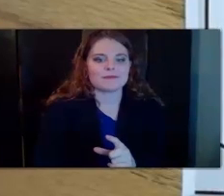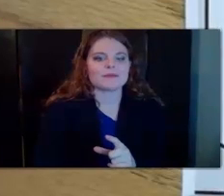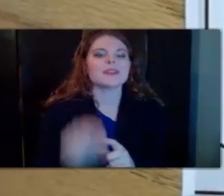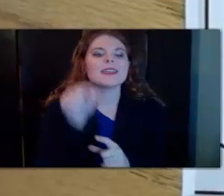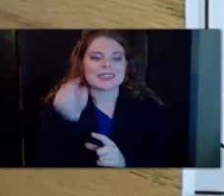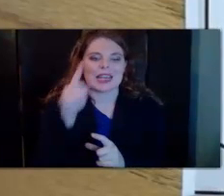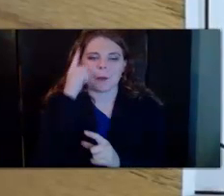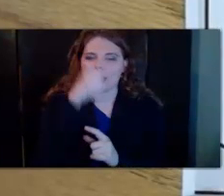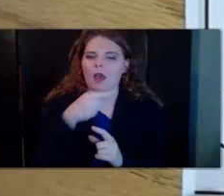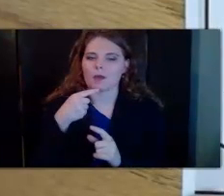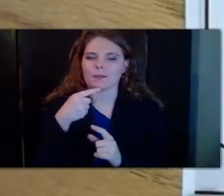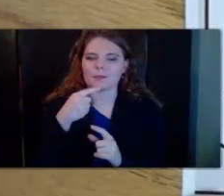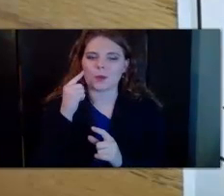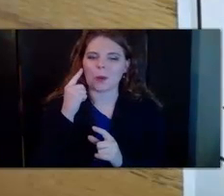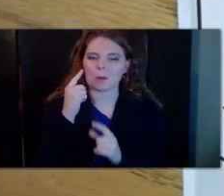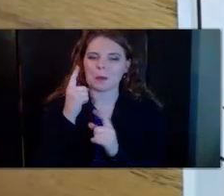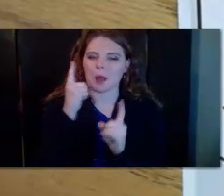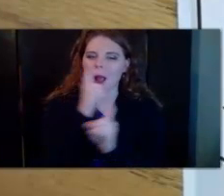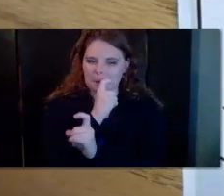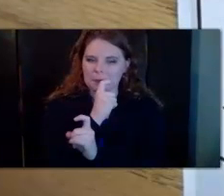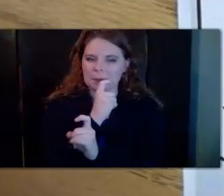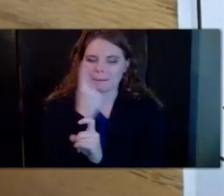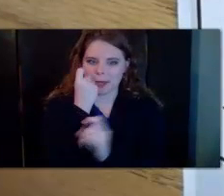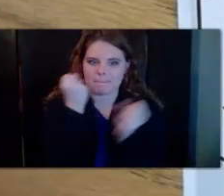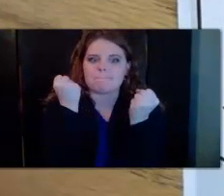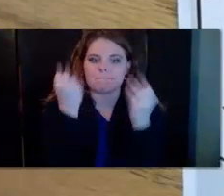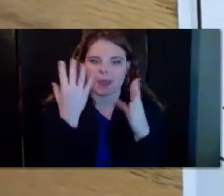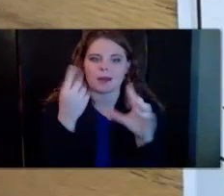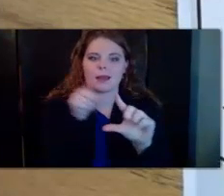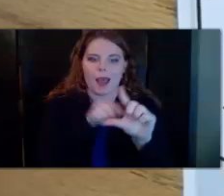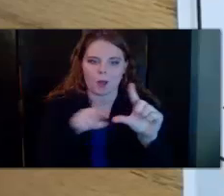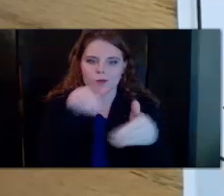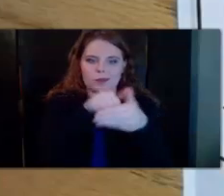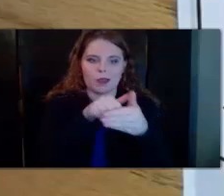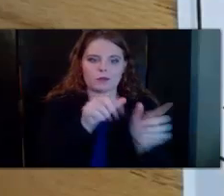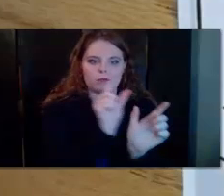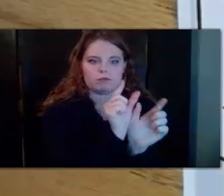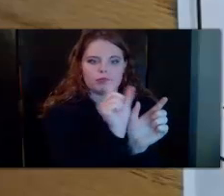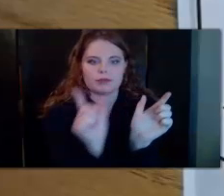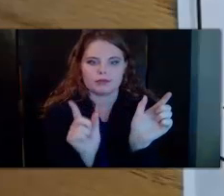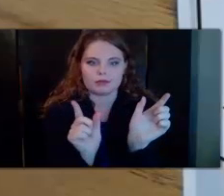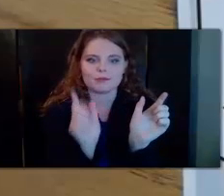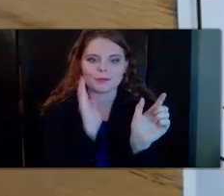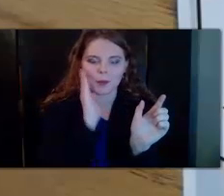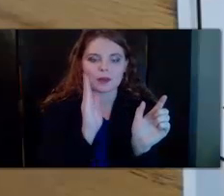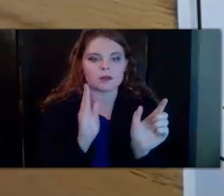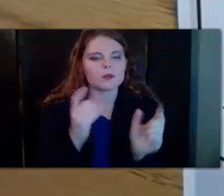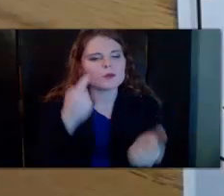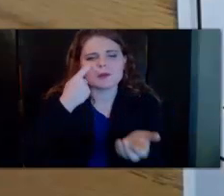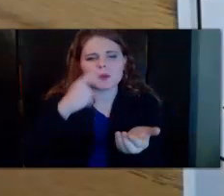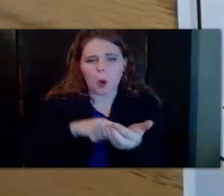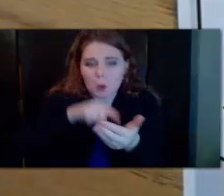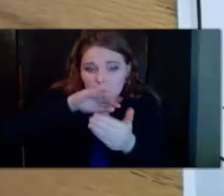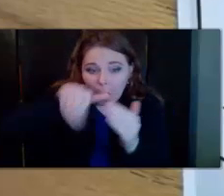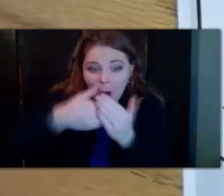These get a little bit more complicated because you can have multiple angles. Notice that this entire